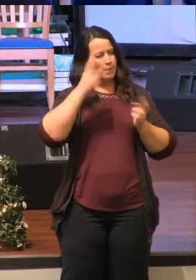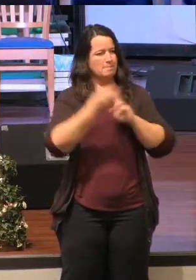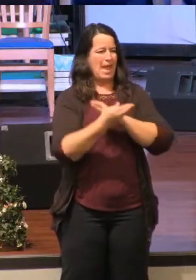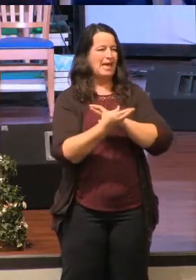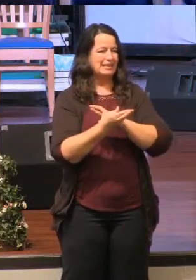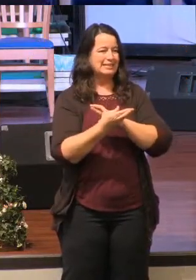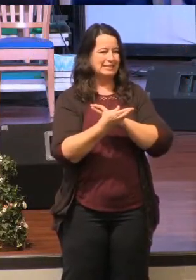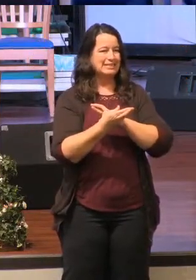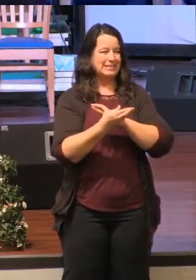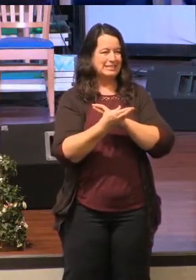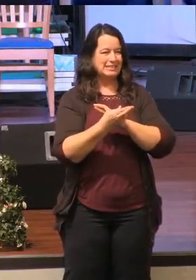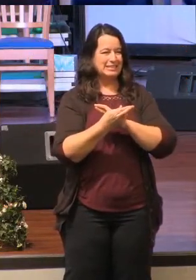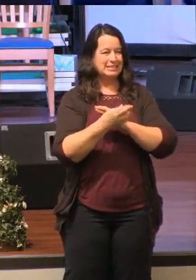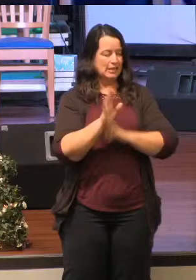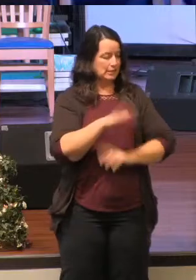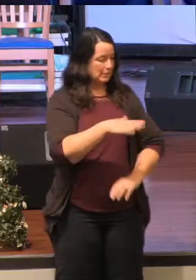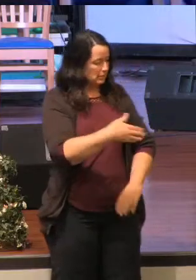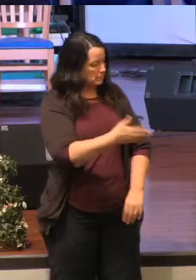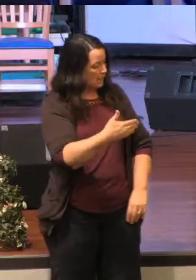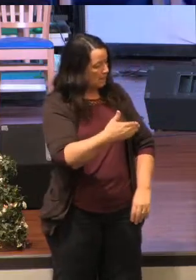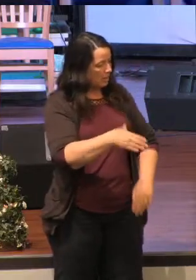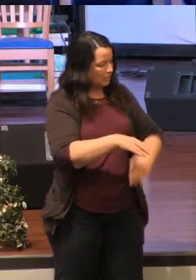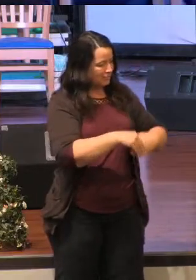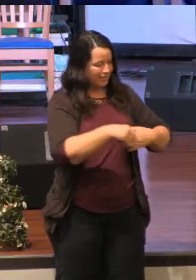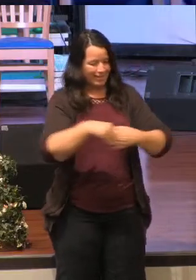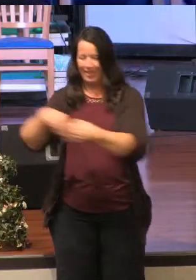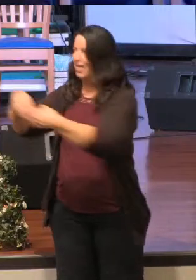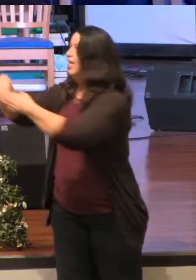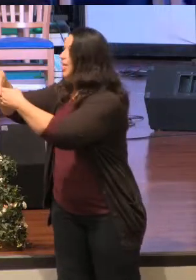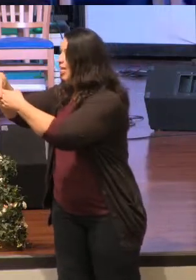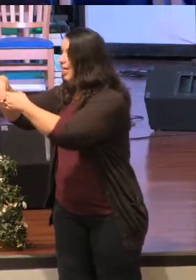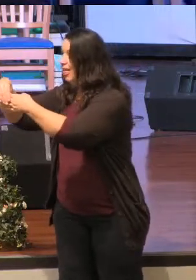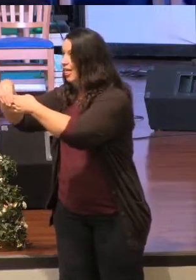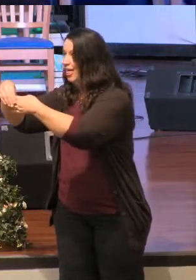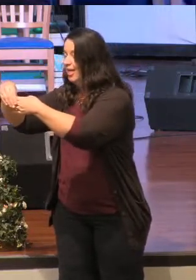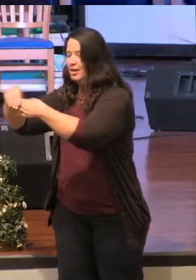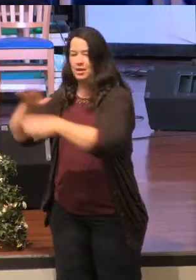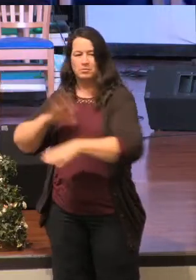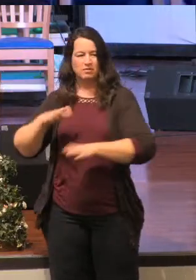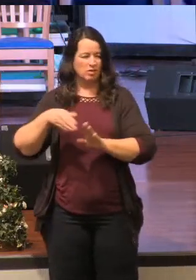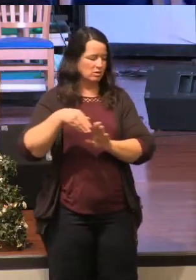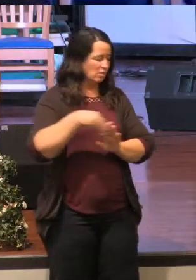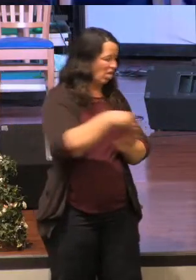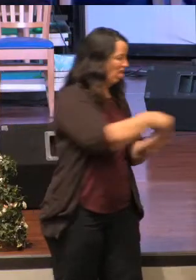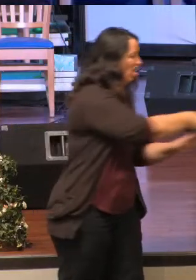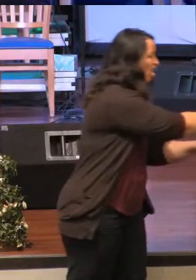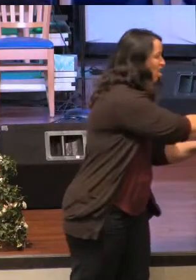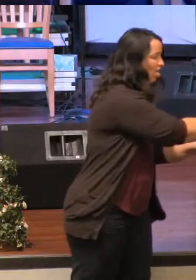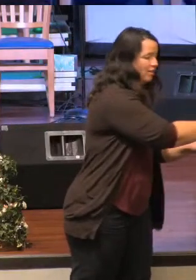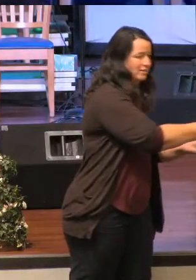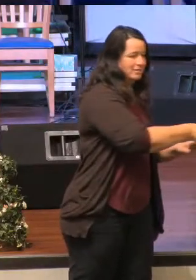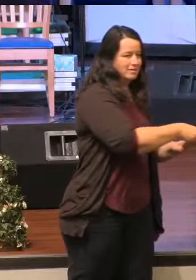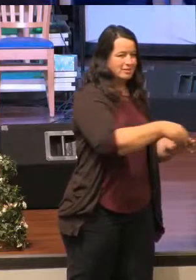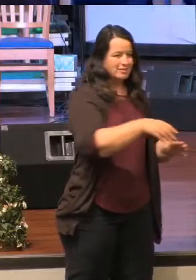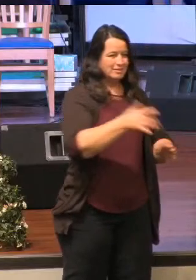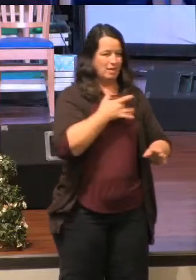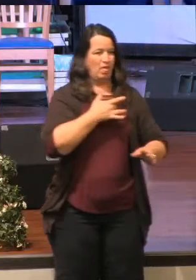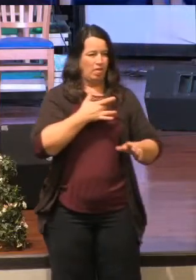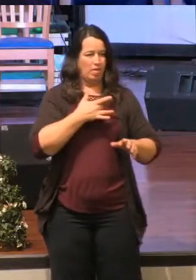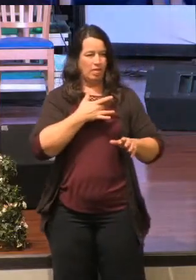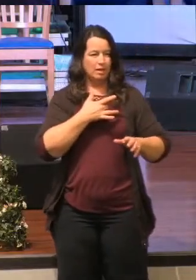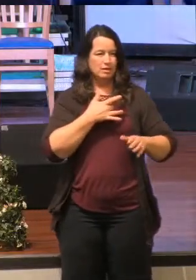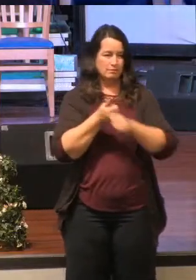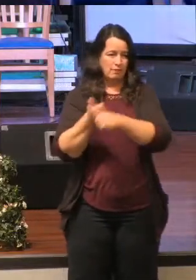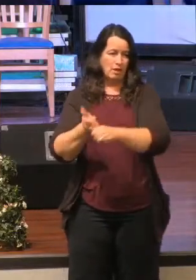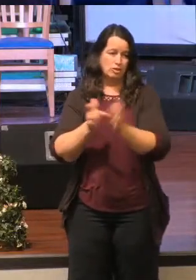about face. As God reaches you around, takes you by the little head, and you used to be pointing toward evil, doing your own thing. He breaks your heart, convicts you of your sin,